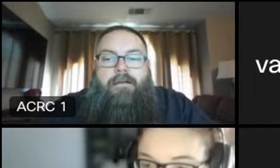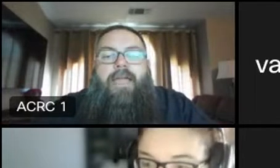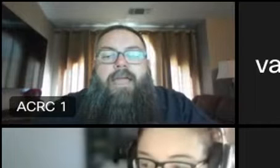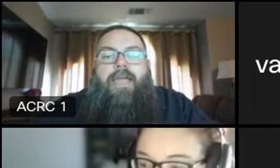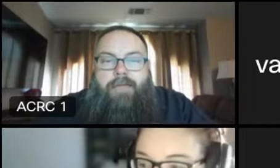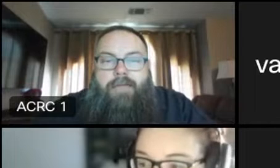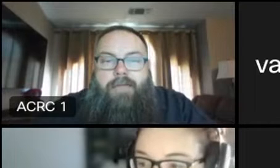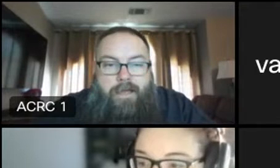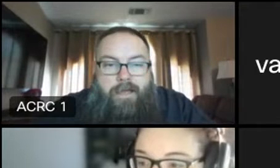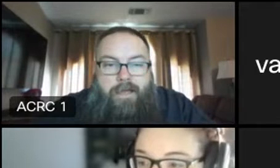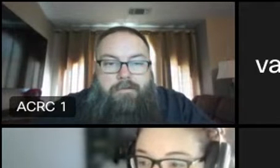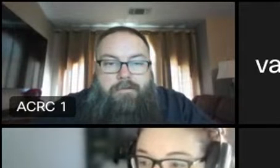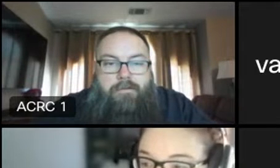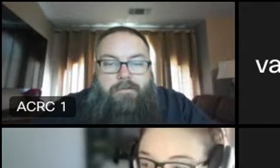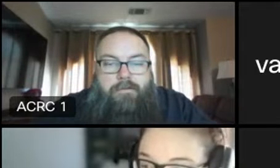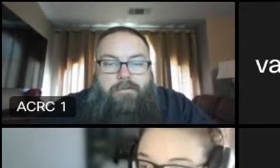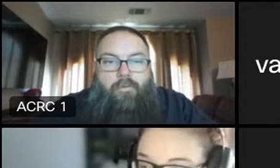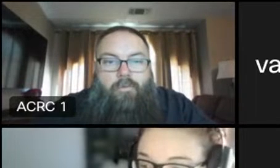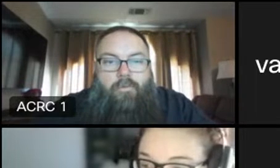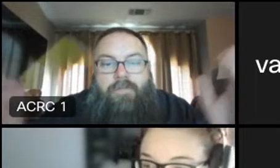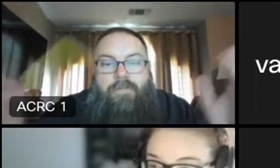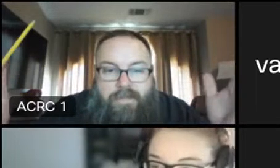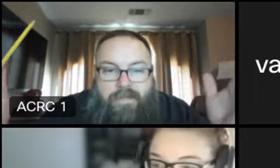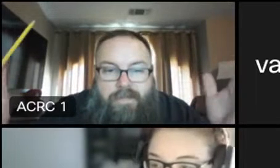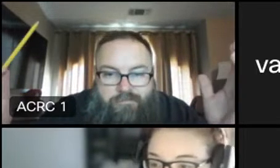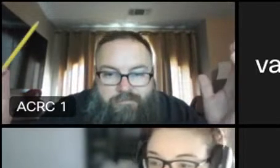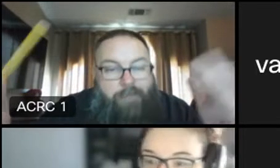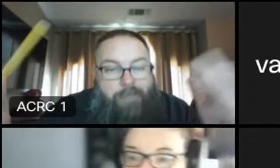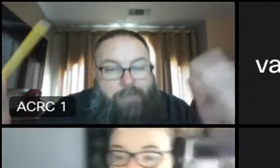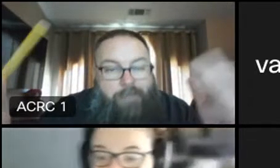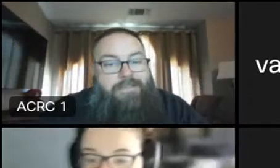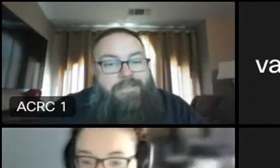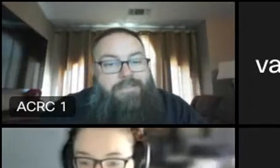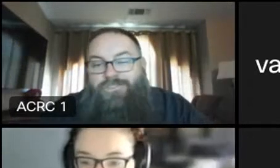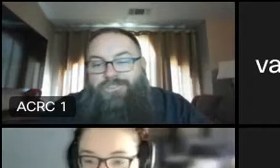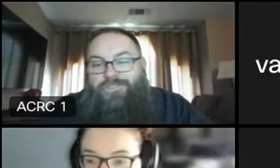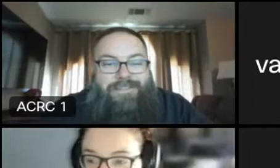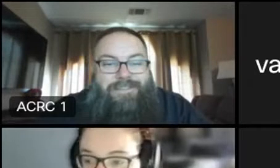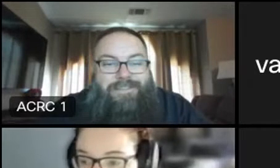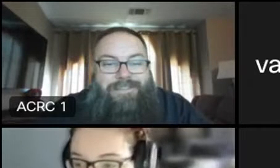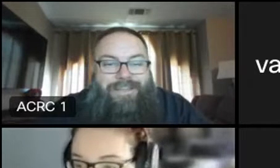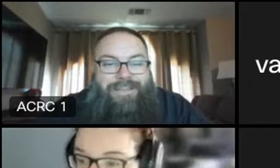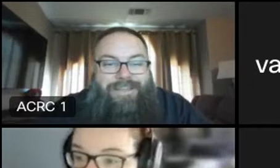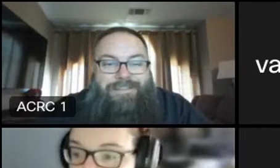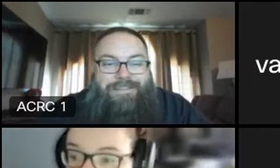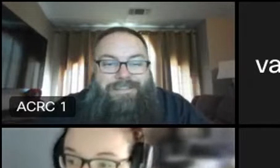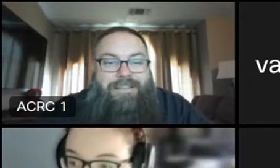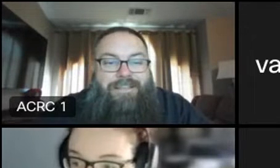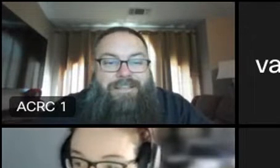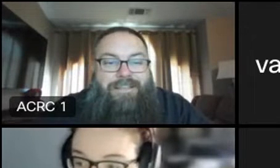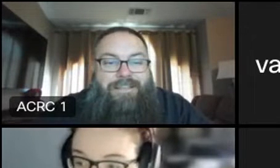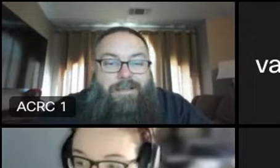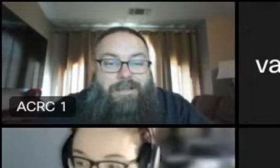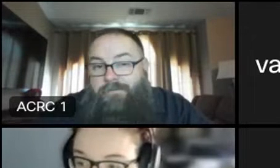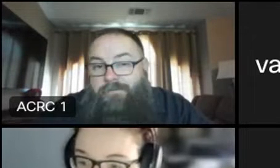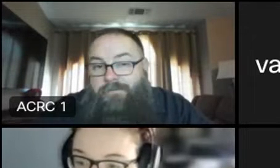And it can't be around, we have a lack of staff. And I apologize because I see Jody's comment there, and that is exactly